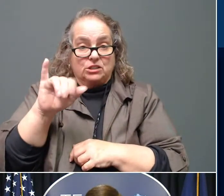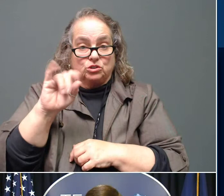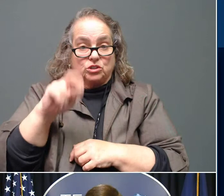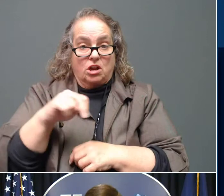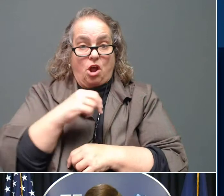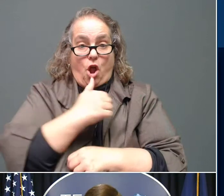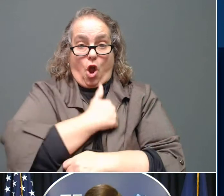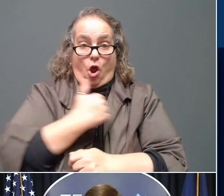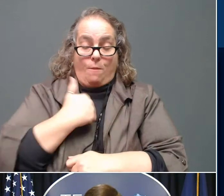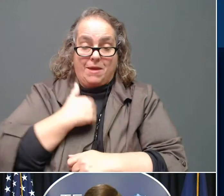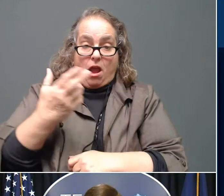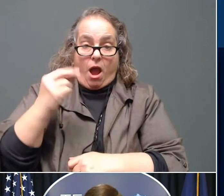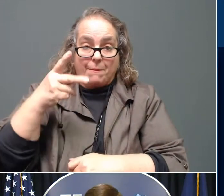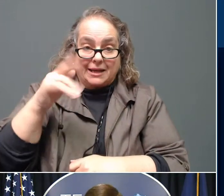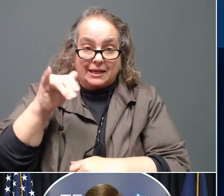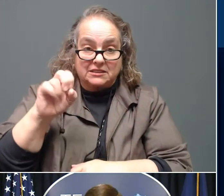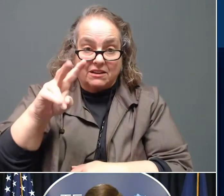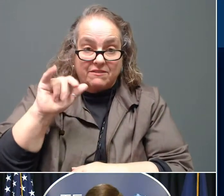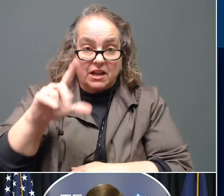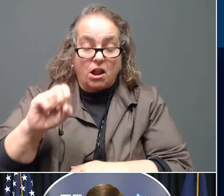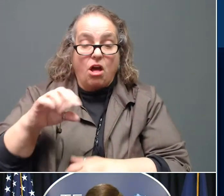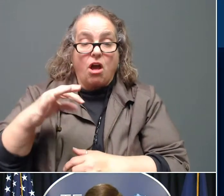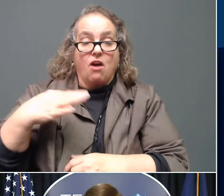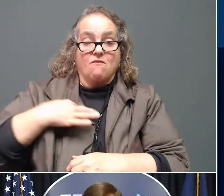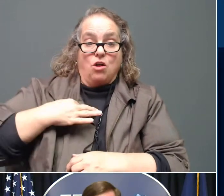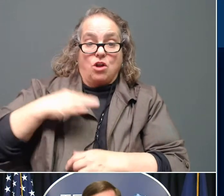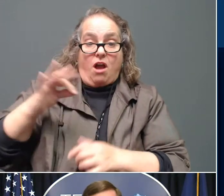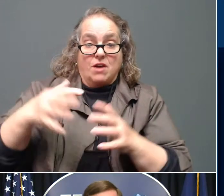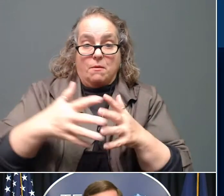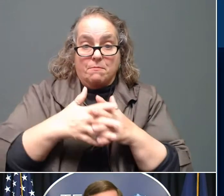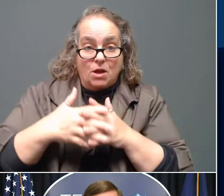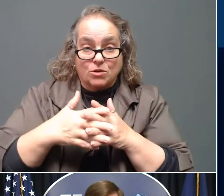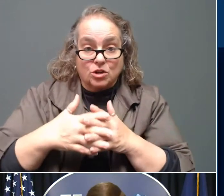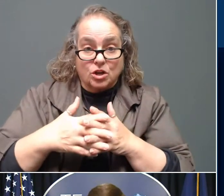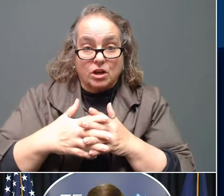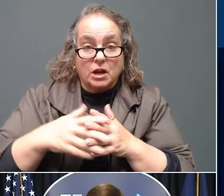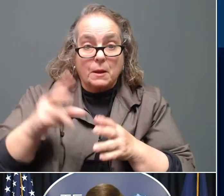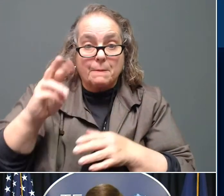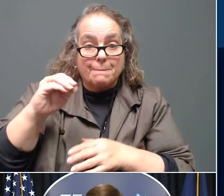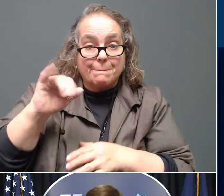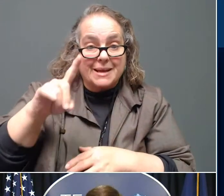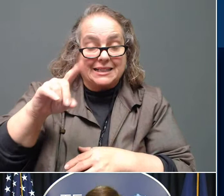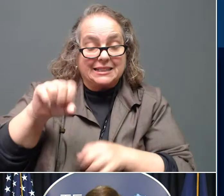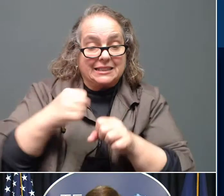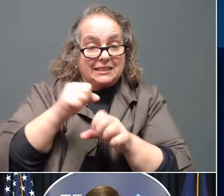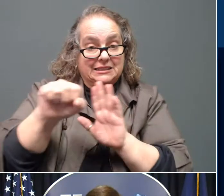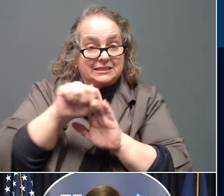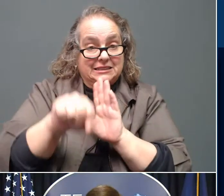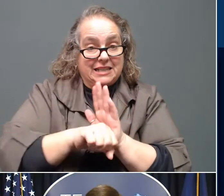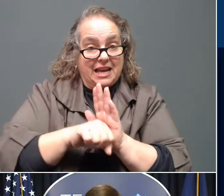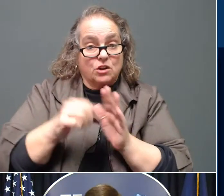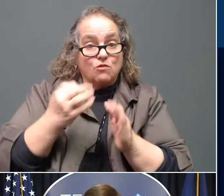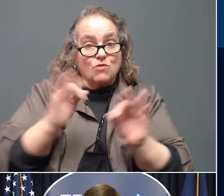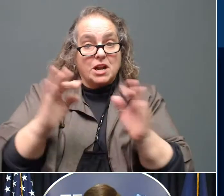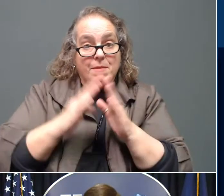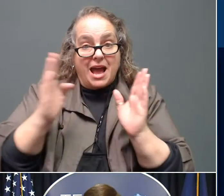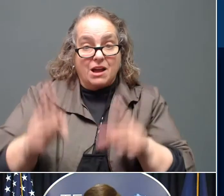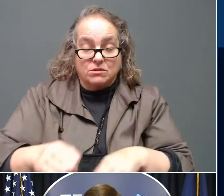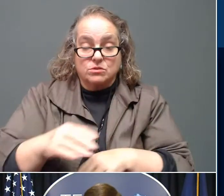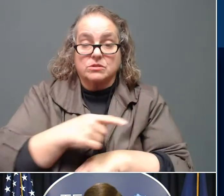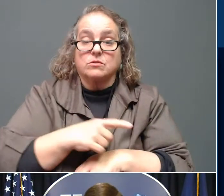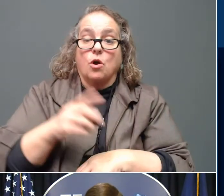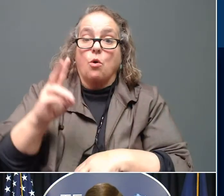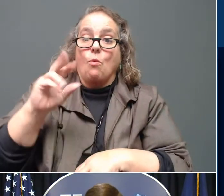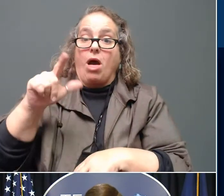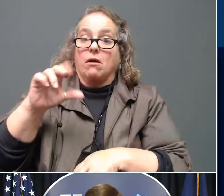of America Midstate Freedom House. They have both a facility in Louisville and a facility in Manchester. Welcome House of Northern